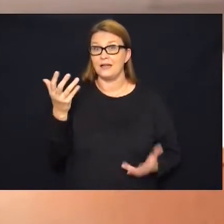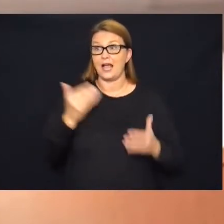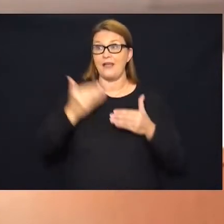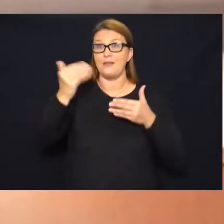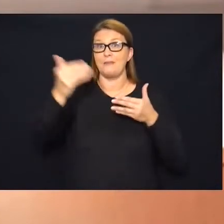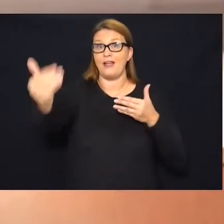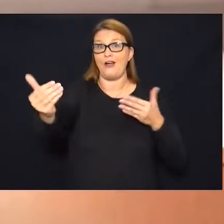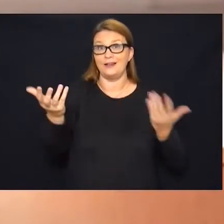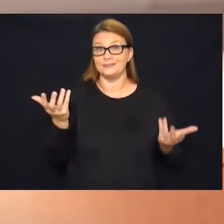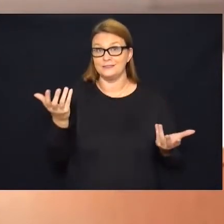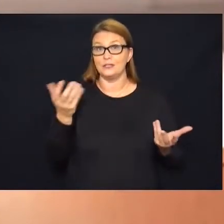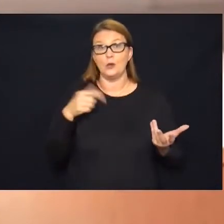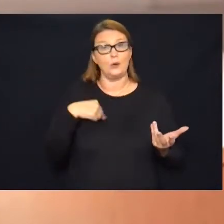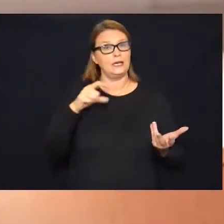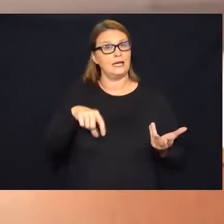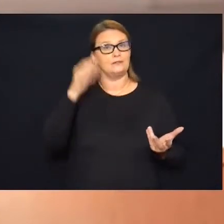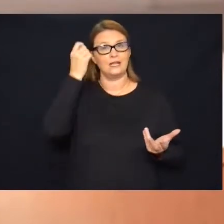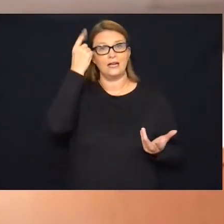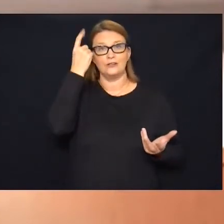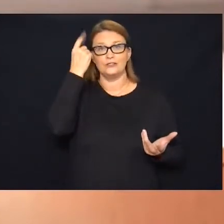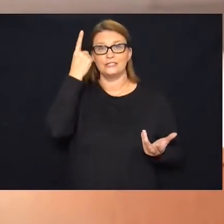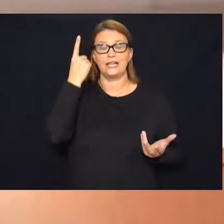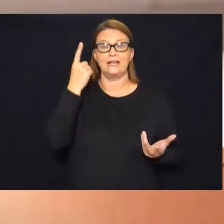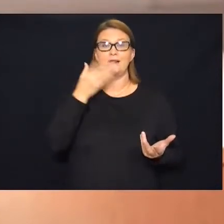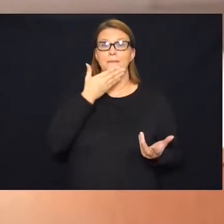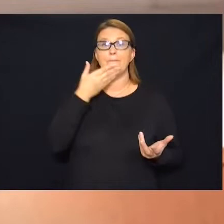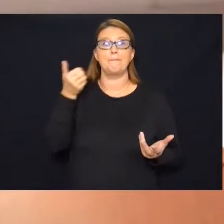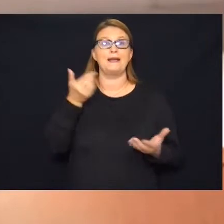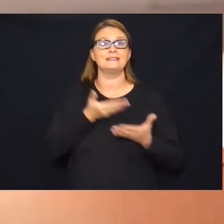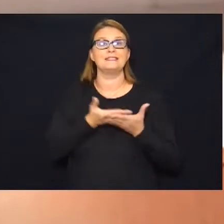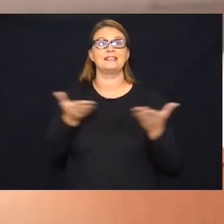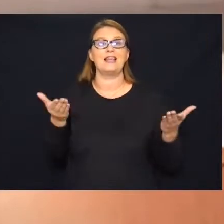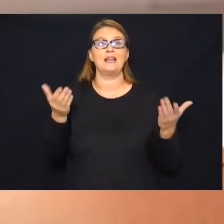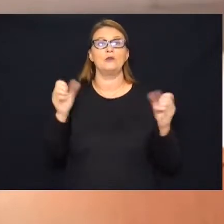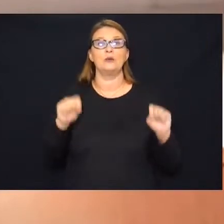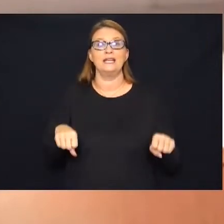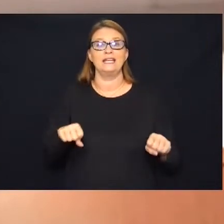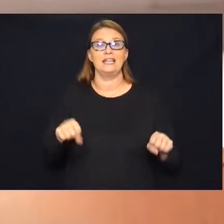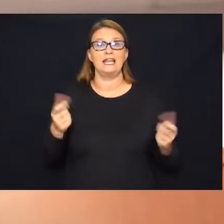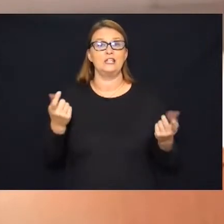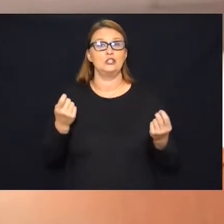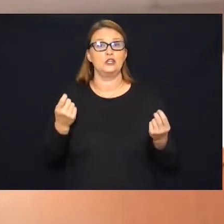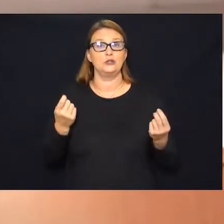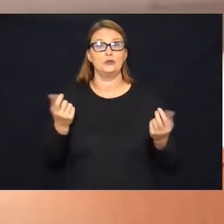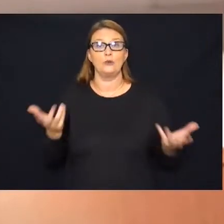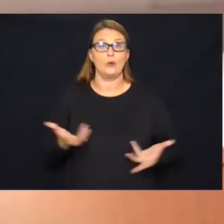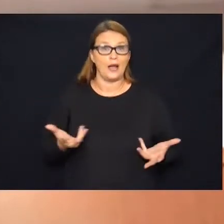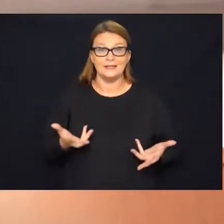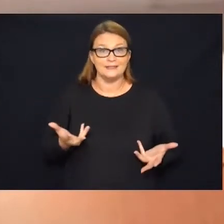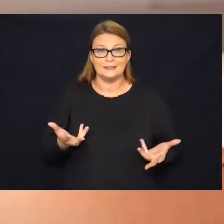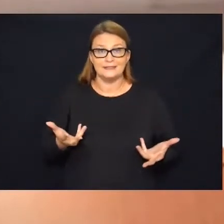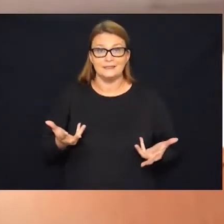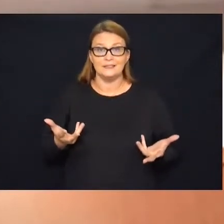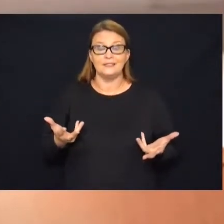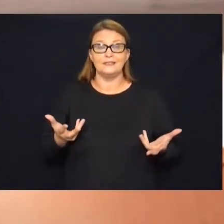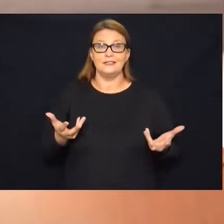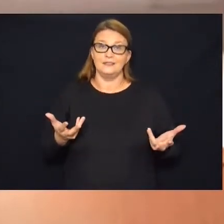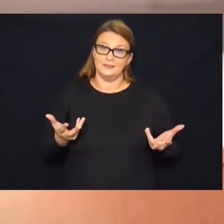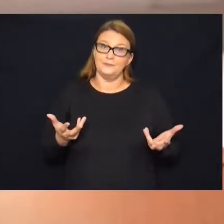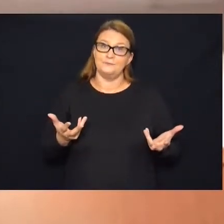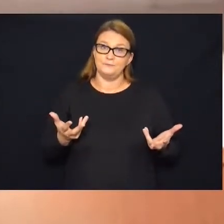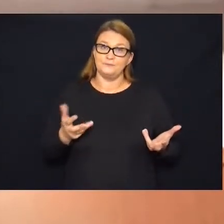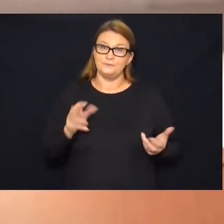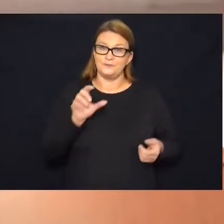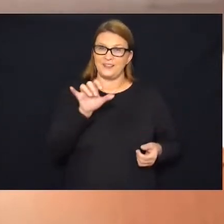beyond. We've got to understand that the best thing we have available to us as West Virginians is